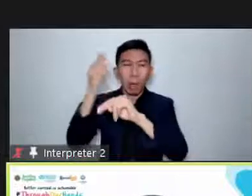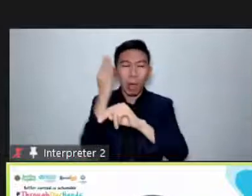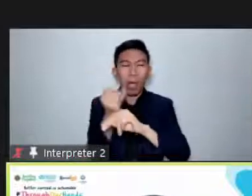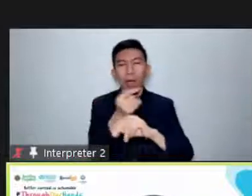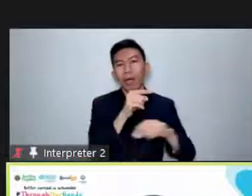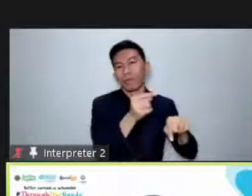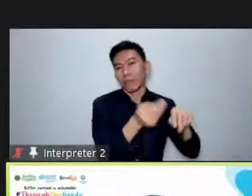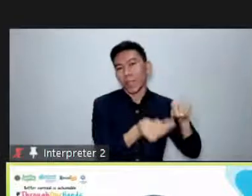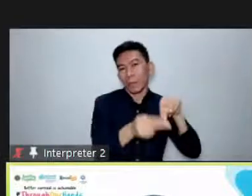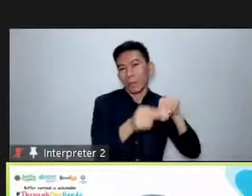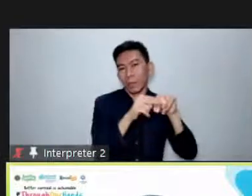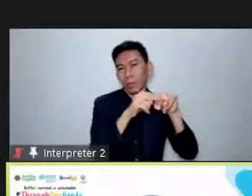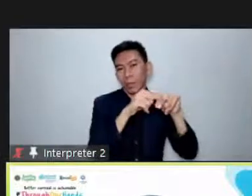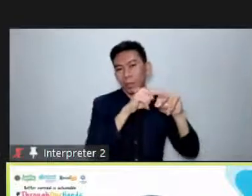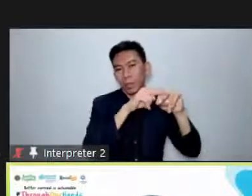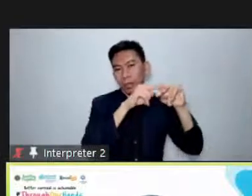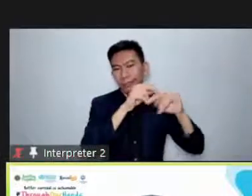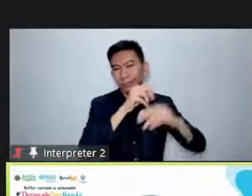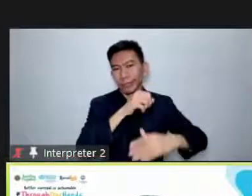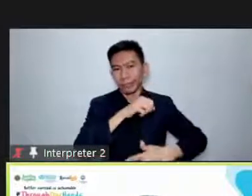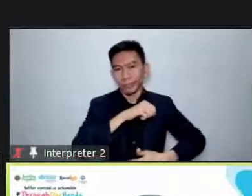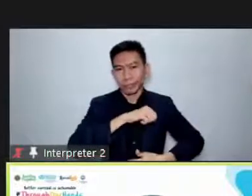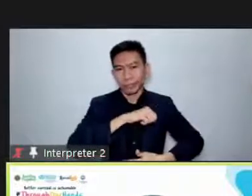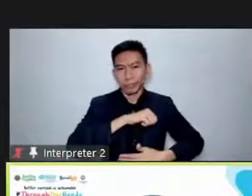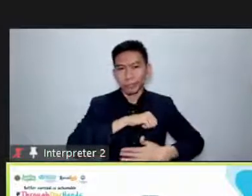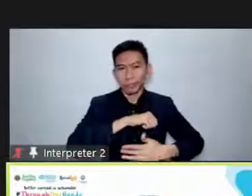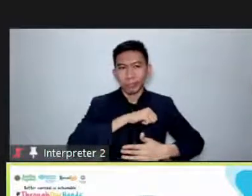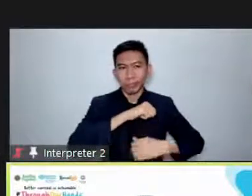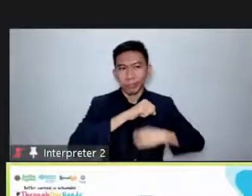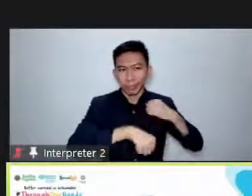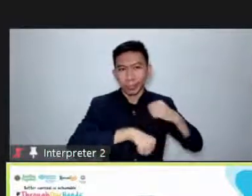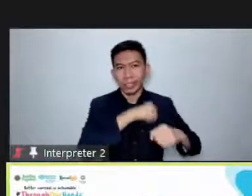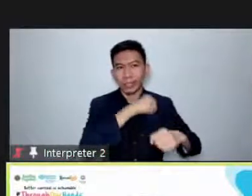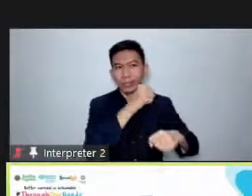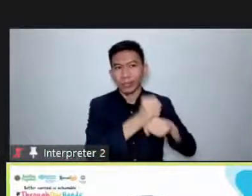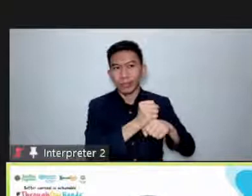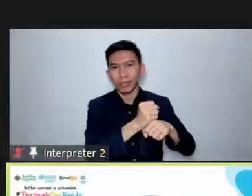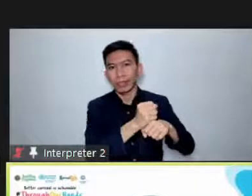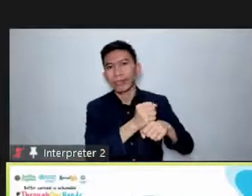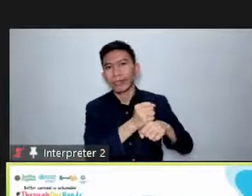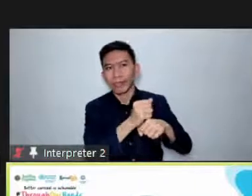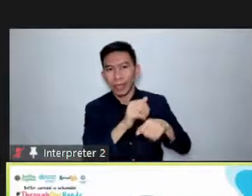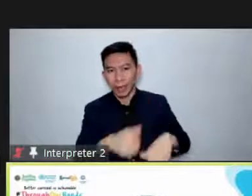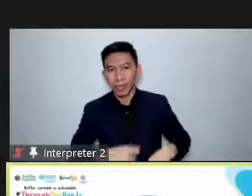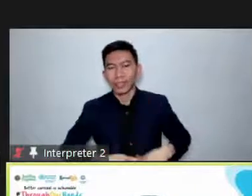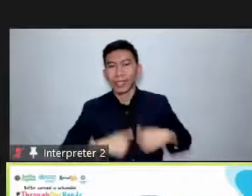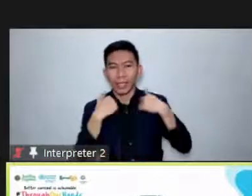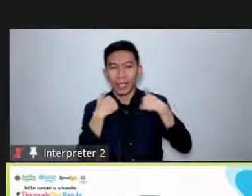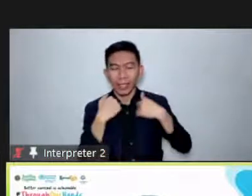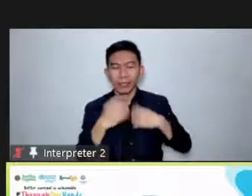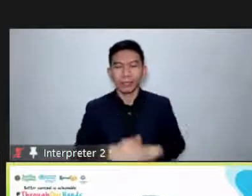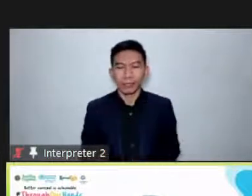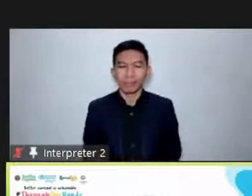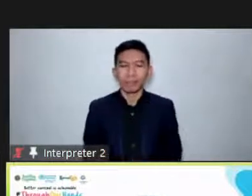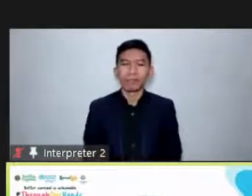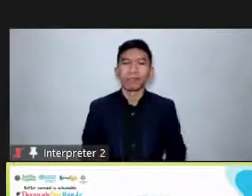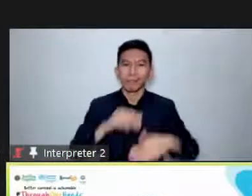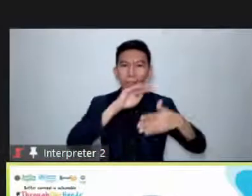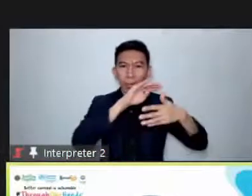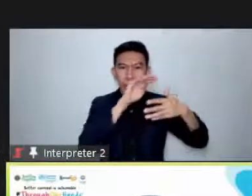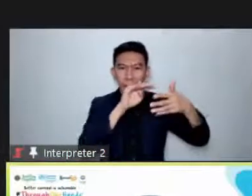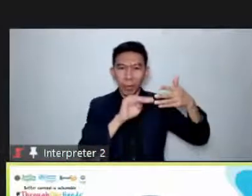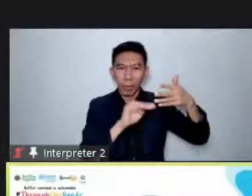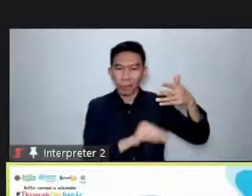increasing number of years of people's life. Okay, so this is very interesting.